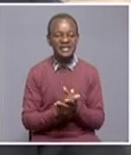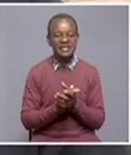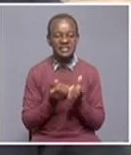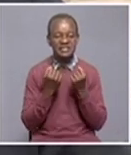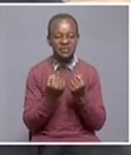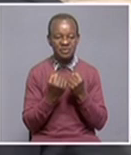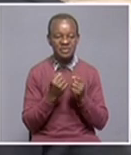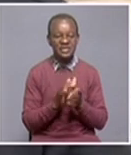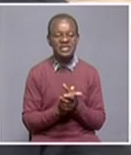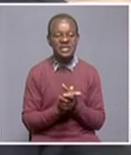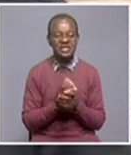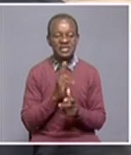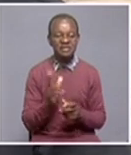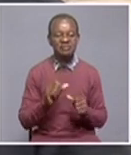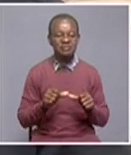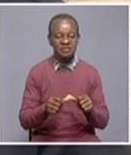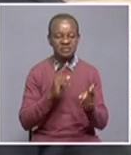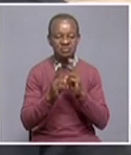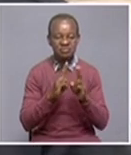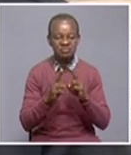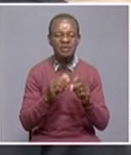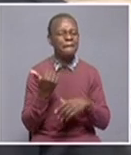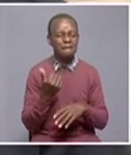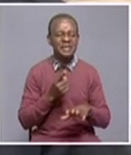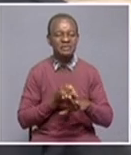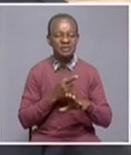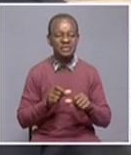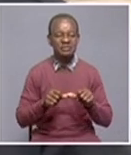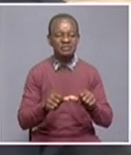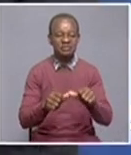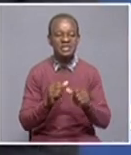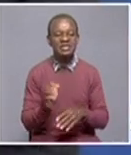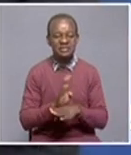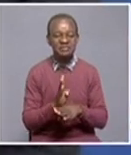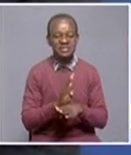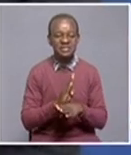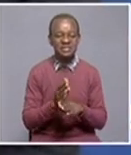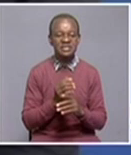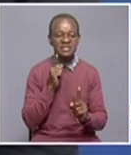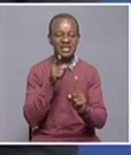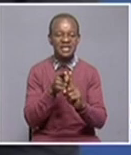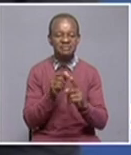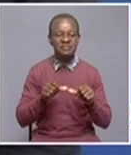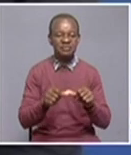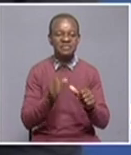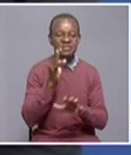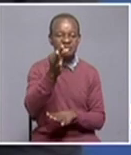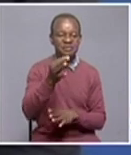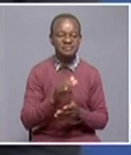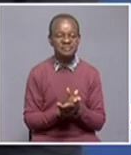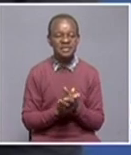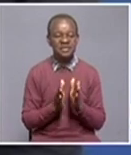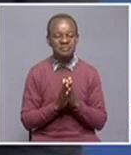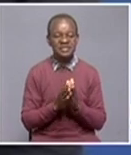exhaust all their discussions, but build sustainable synergies going forward. Yeah. So can you share some insights